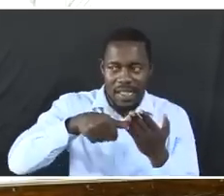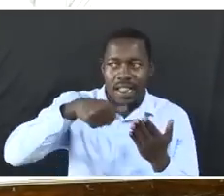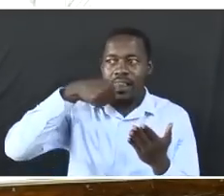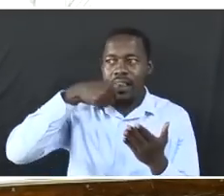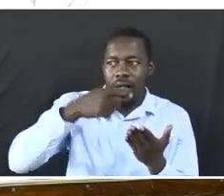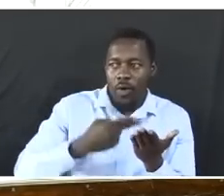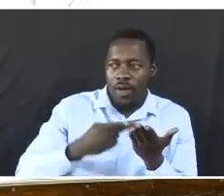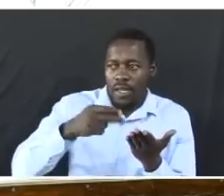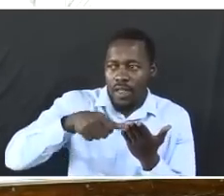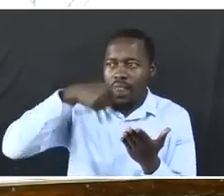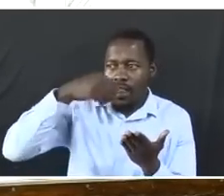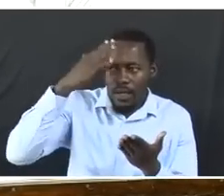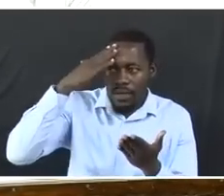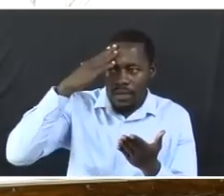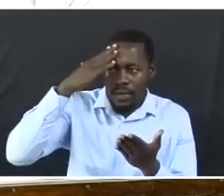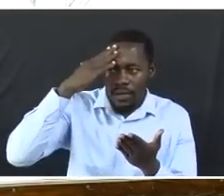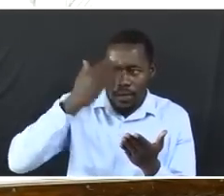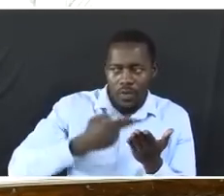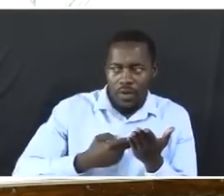And at times I say,